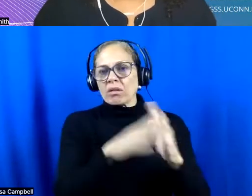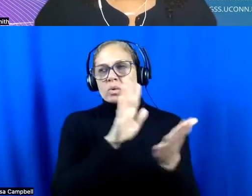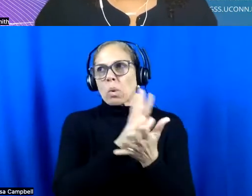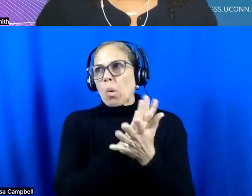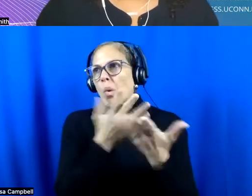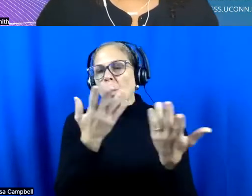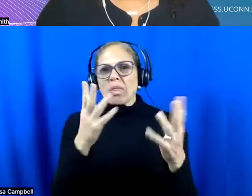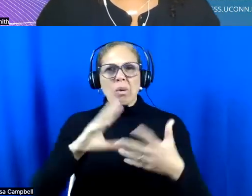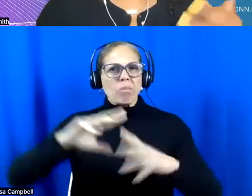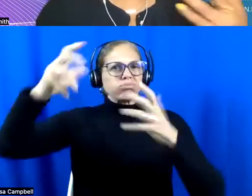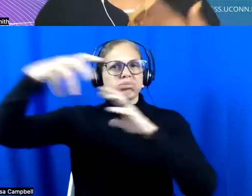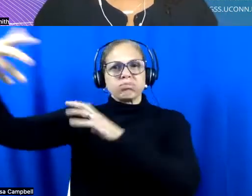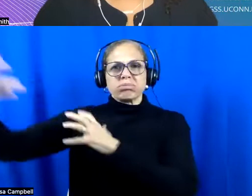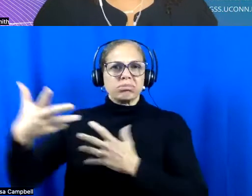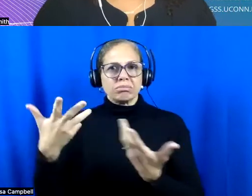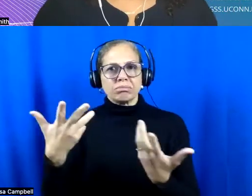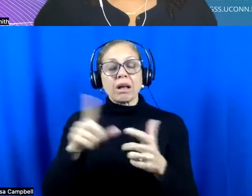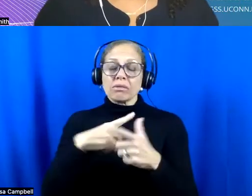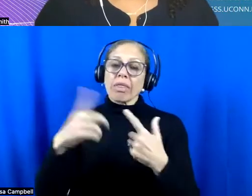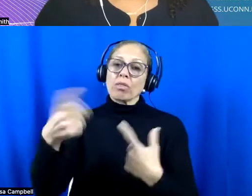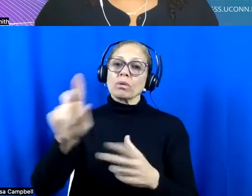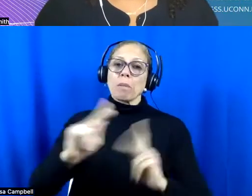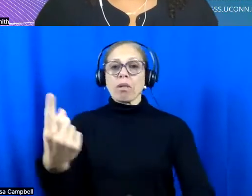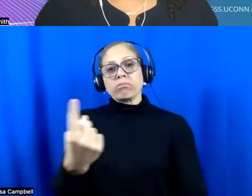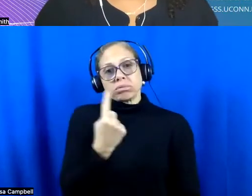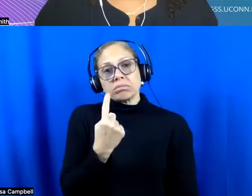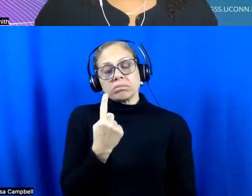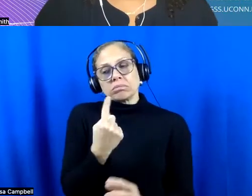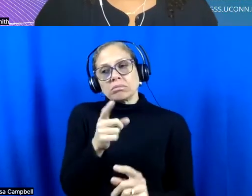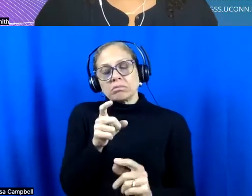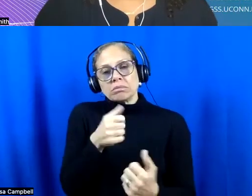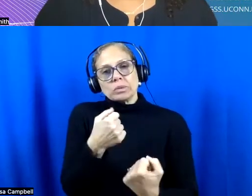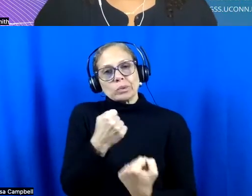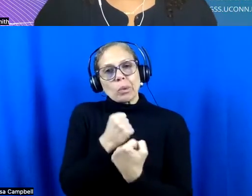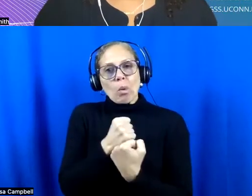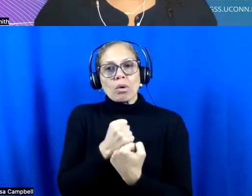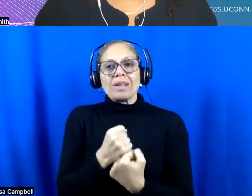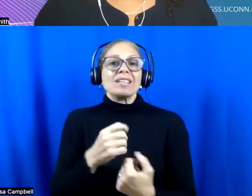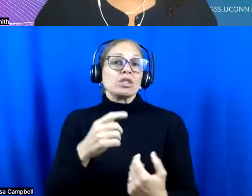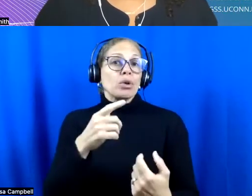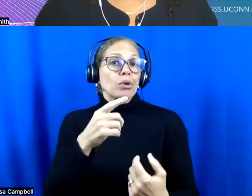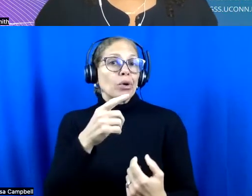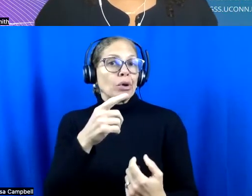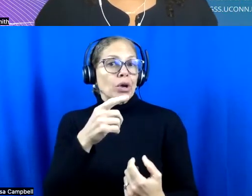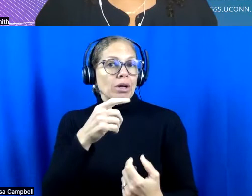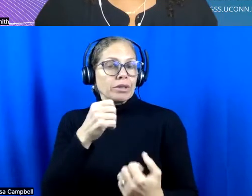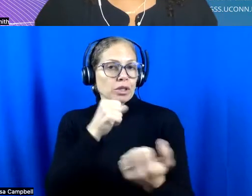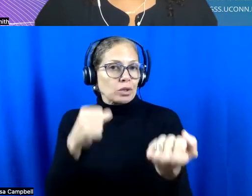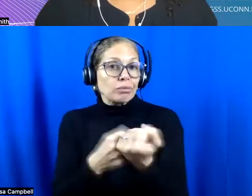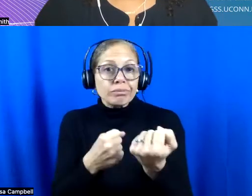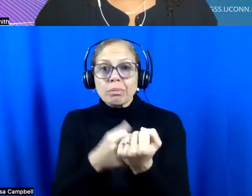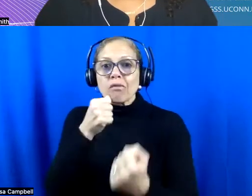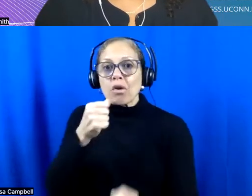they were acting out, and so they would come to us for that support. And so when I started Girls for Gender Equity, again, I just thought it was going to be an